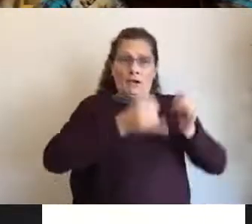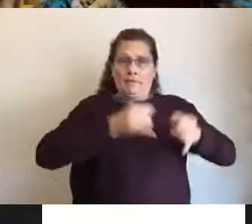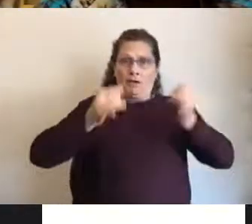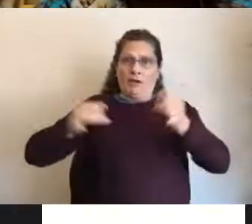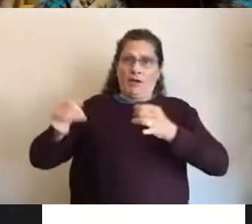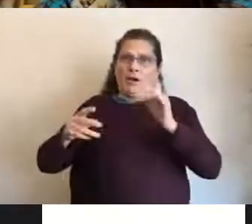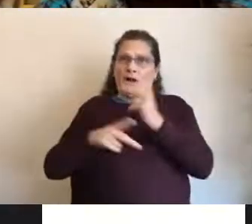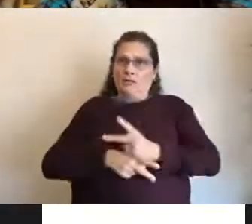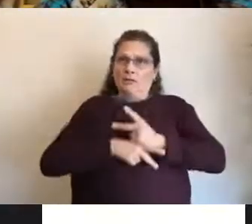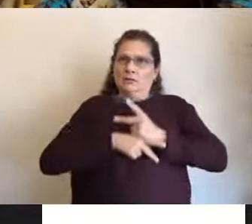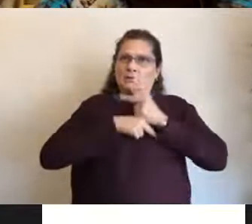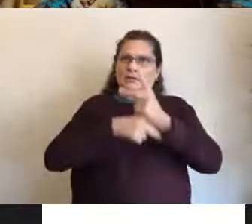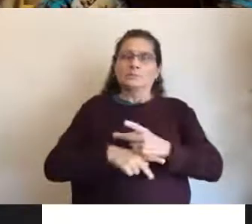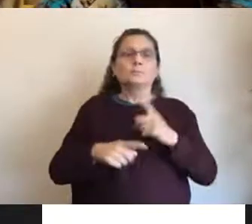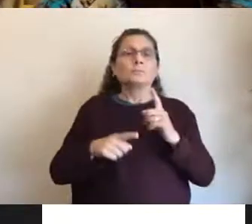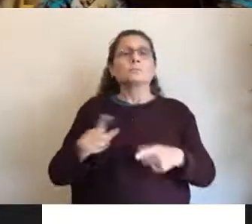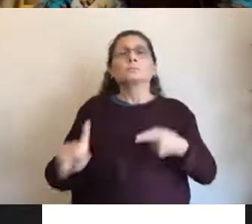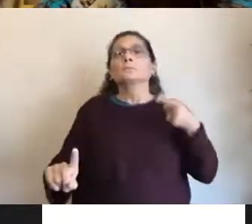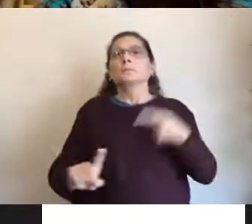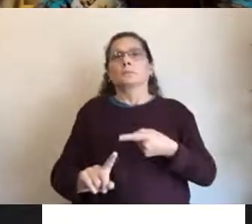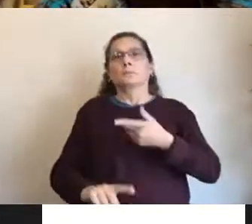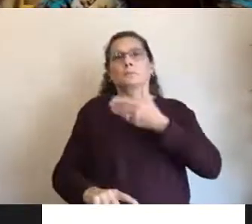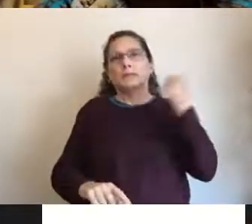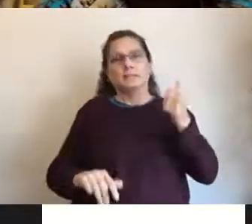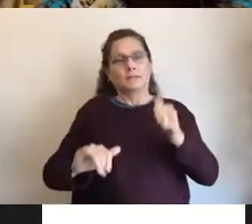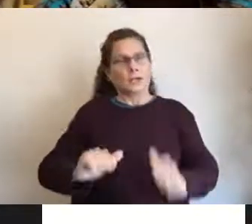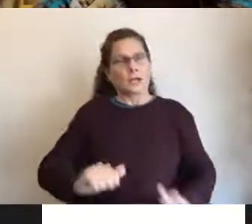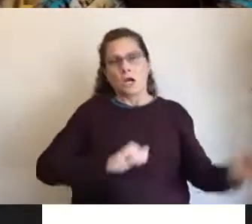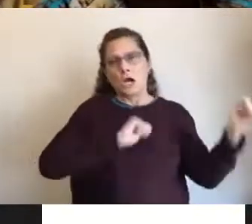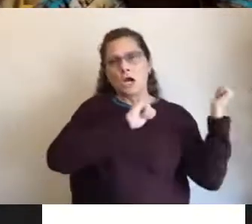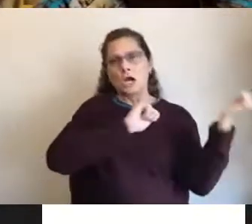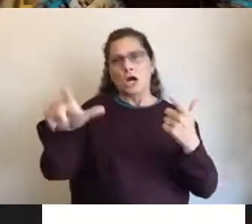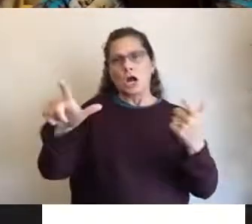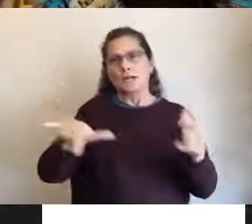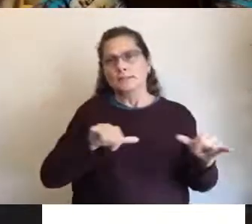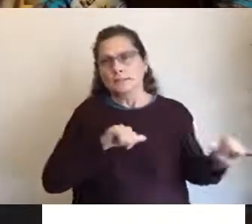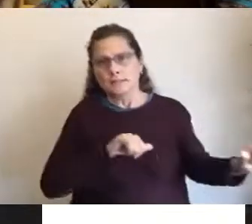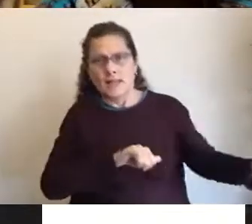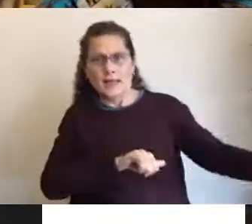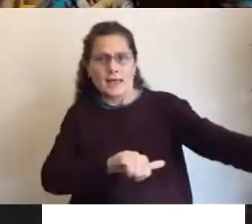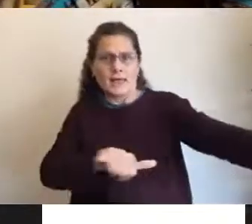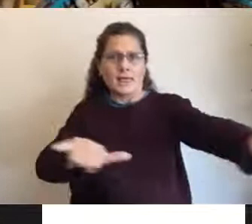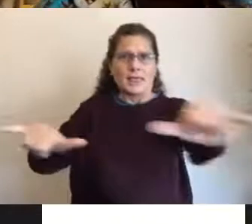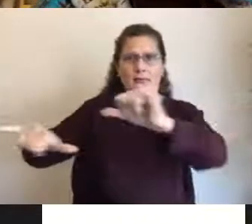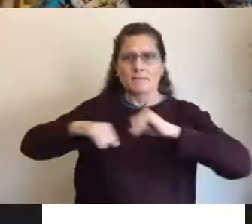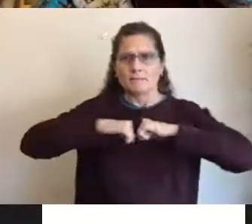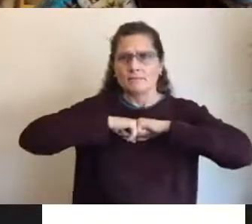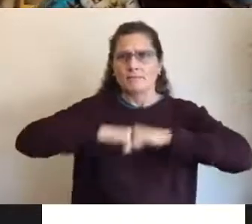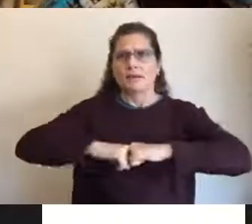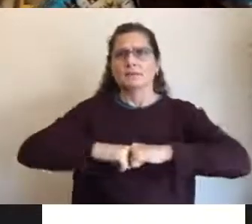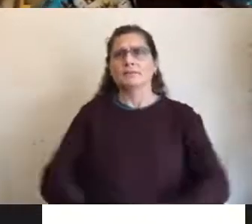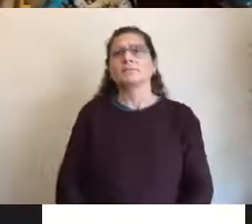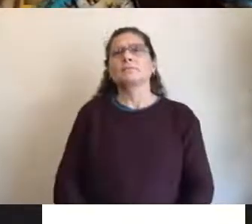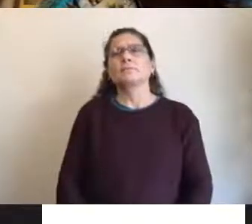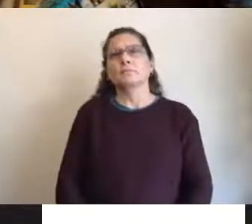multiplicative effect. Second, the discussion around gatherings. There's a lot of attention around large gatherings. We all know, for example,